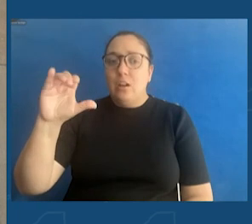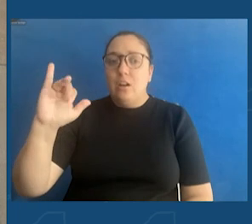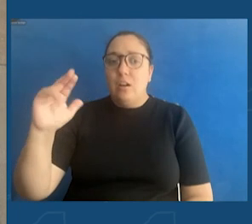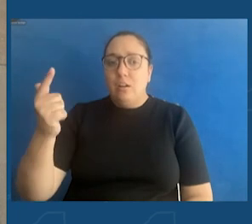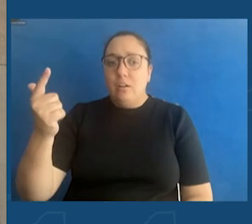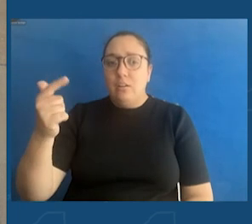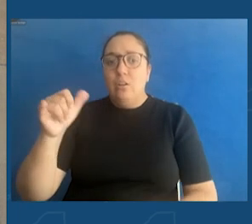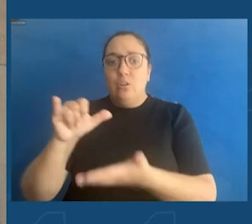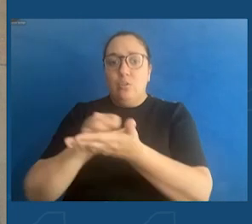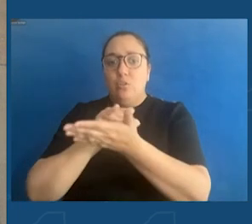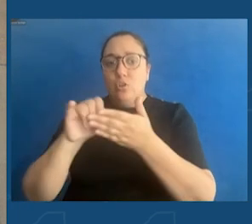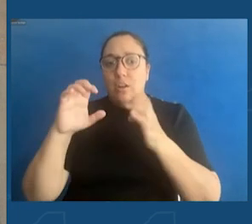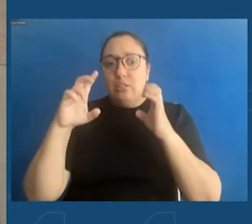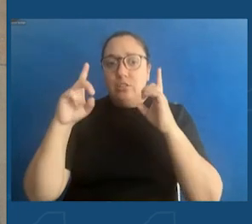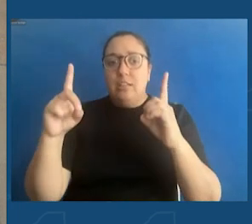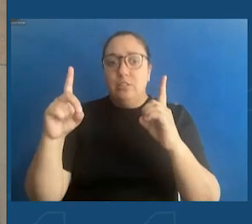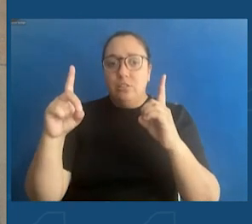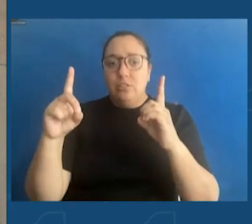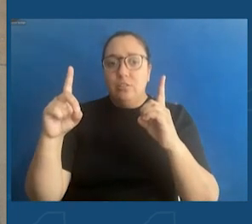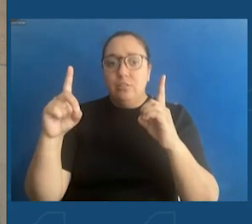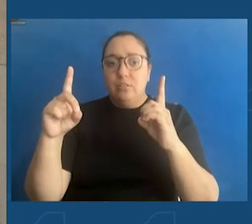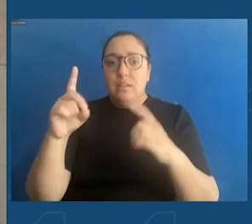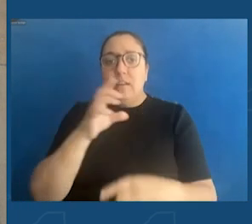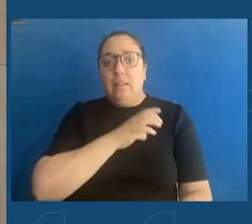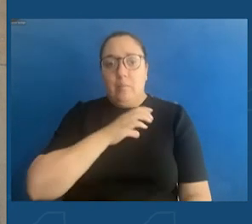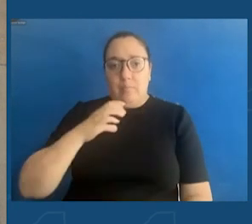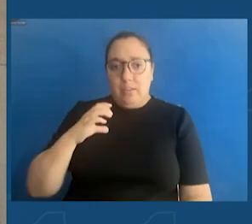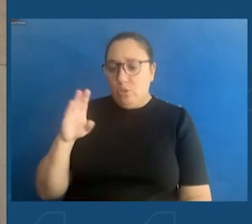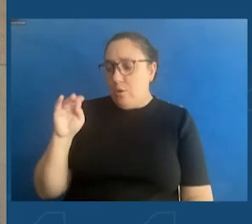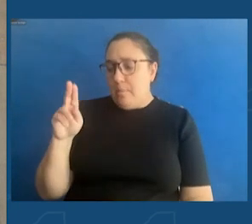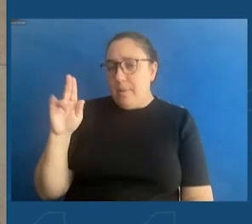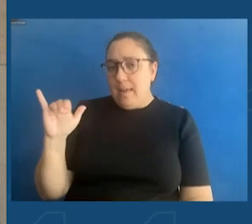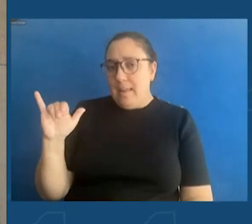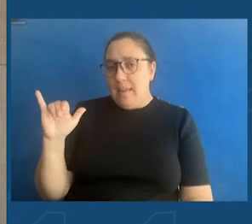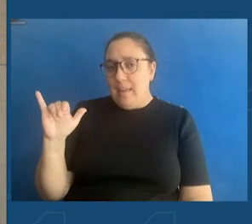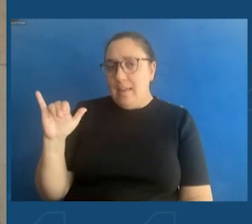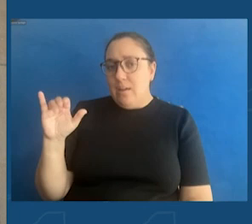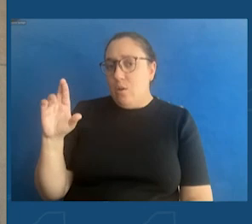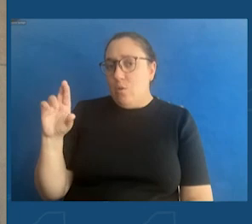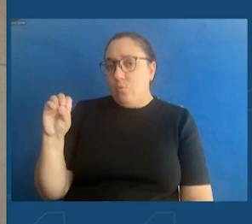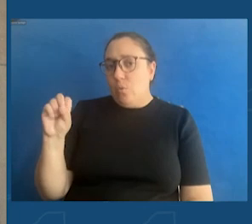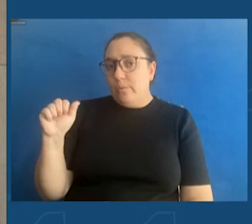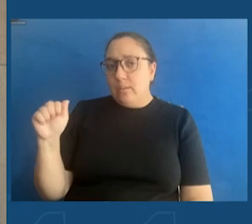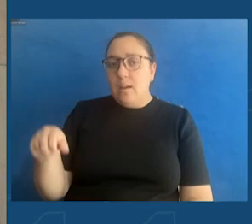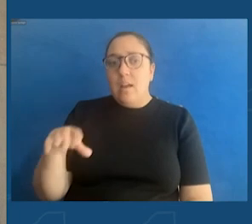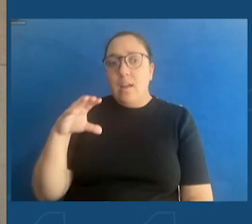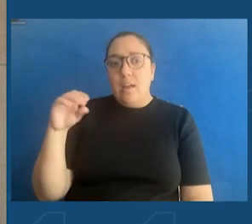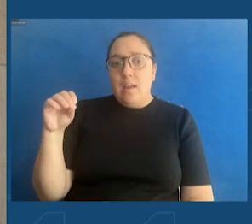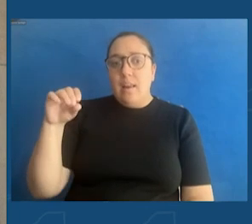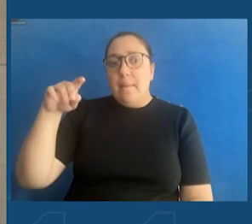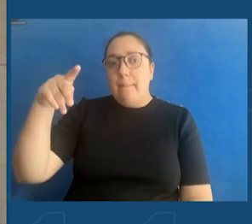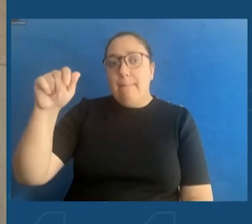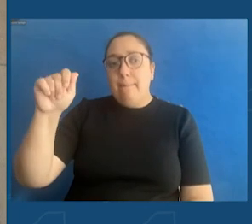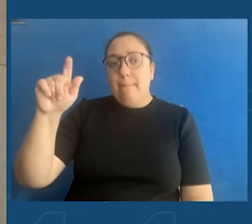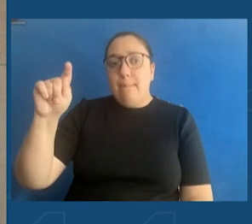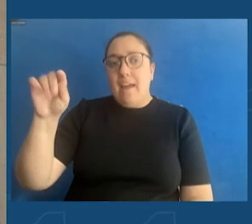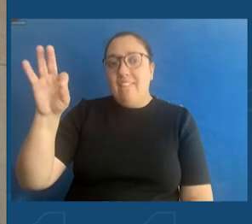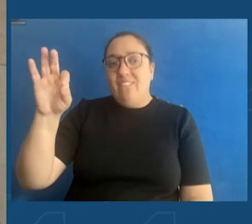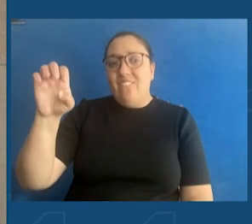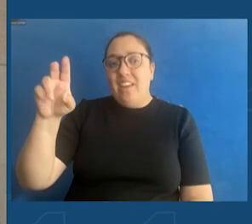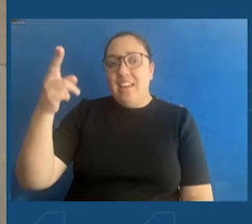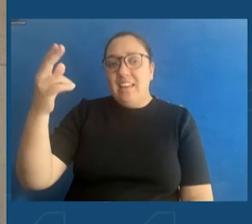Education Department Commissioner Betty Rosa, and Assembly Member Pat Fahey, Chair of the Assembly Higher Education